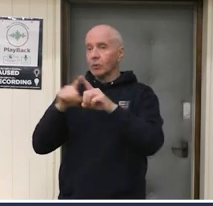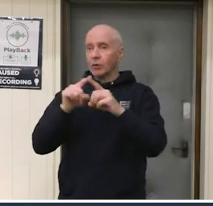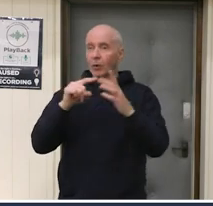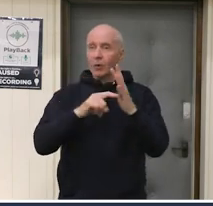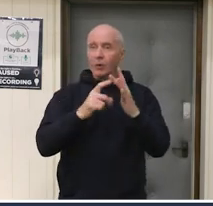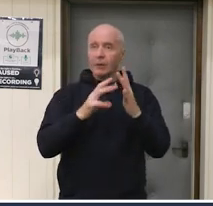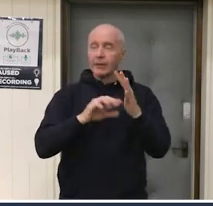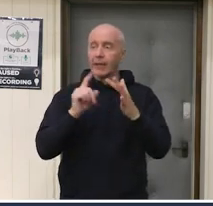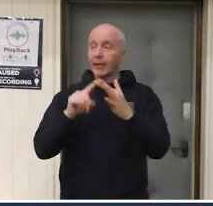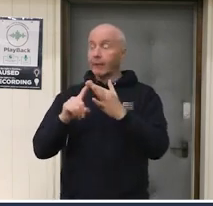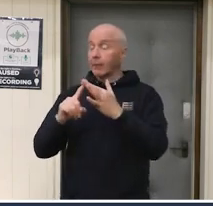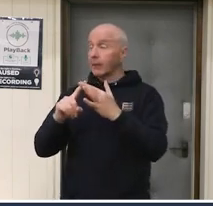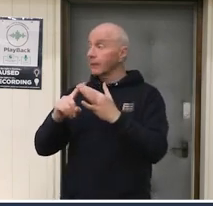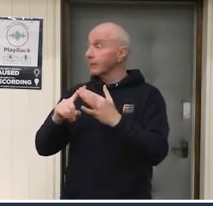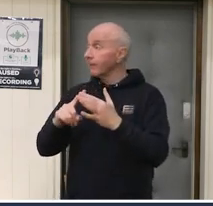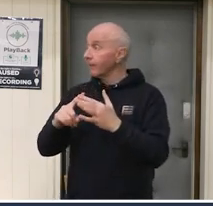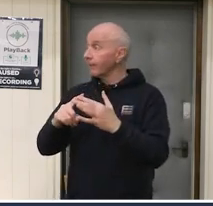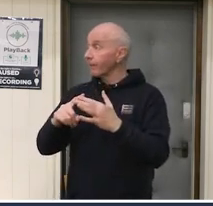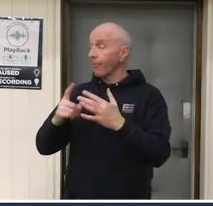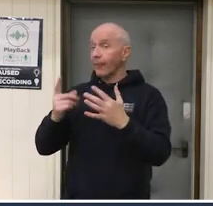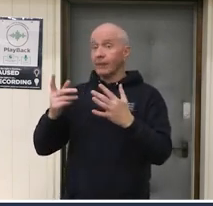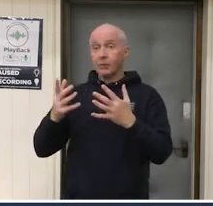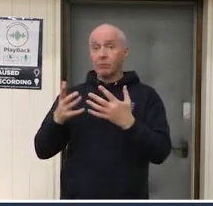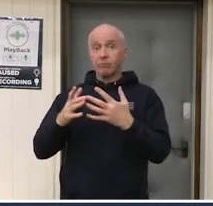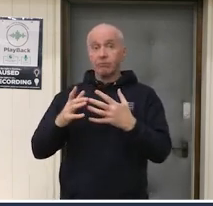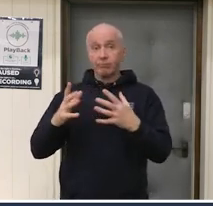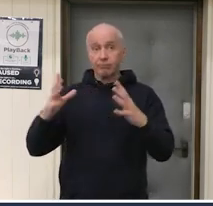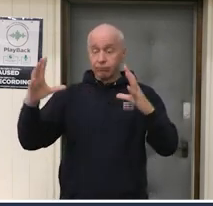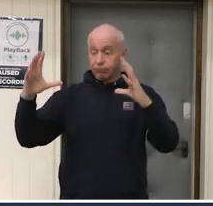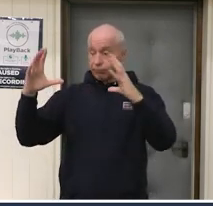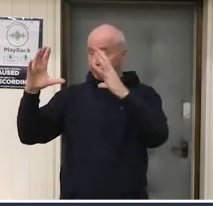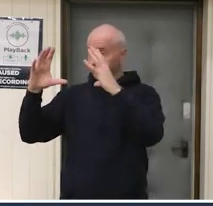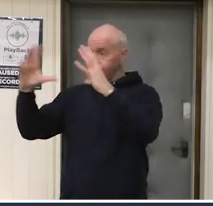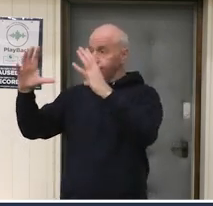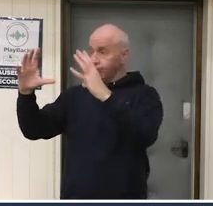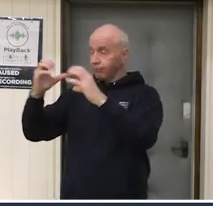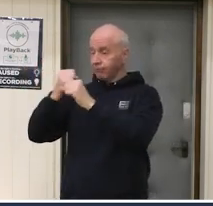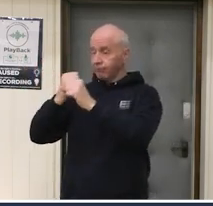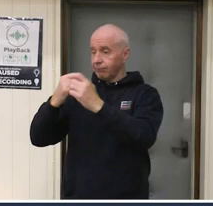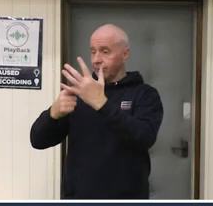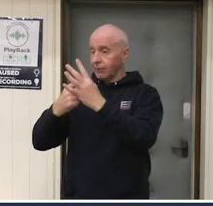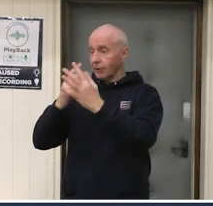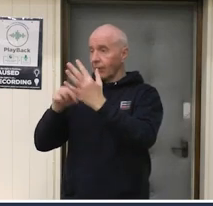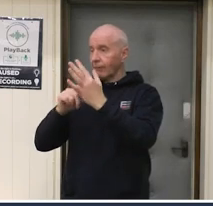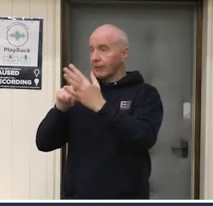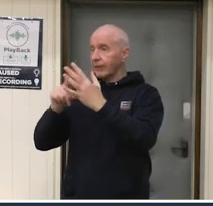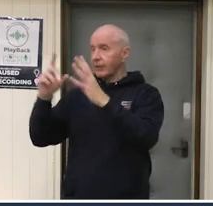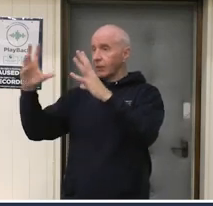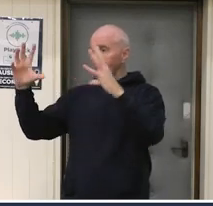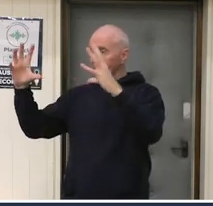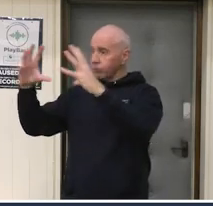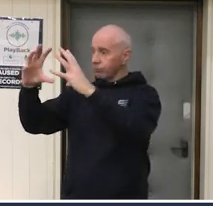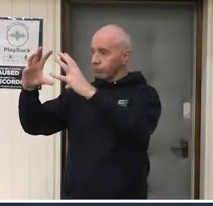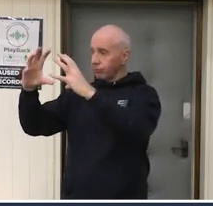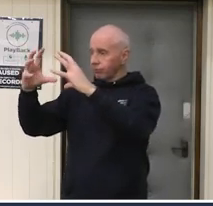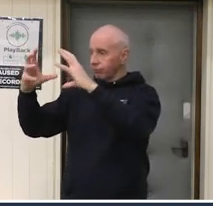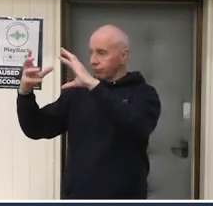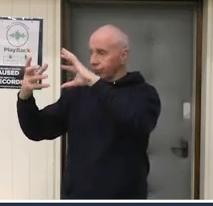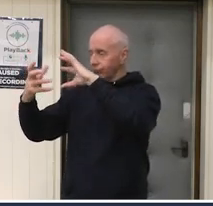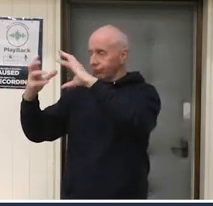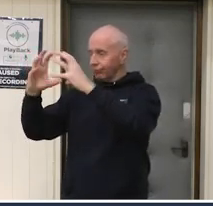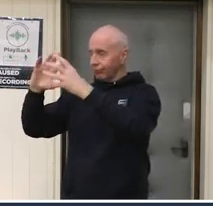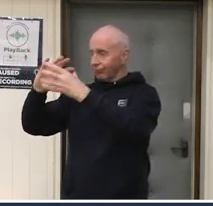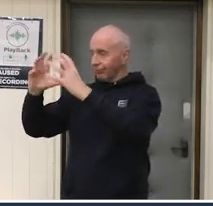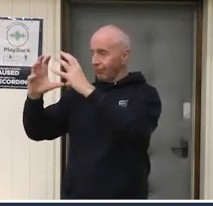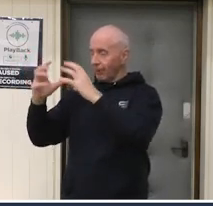happen. It's just a big ball using its own gravitational field to keep itself together, right? But we don't